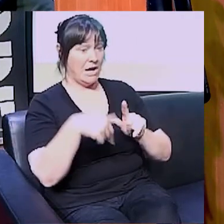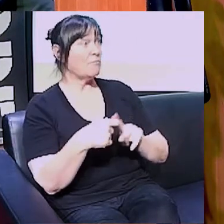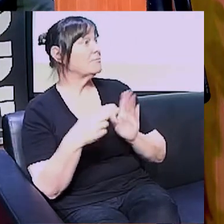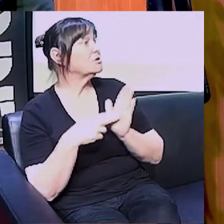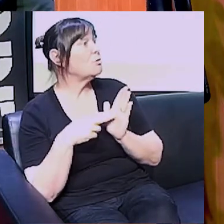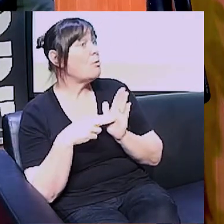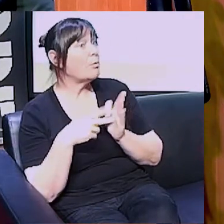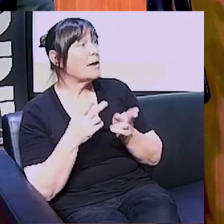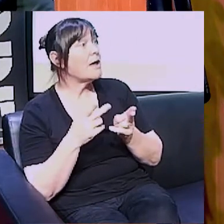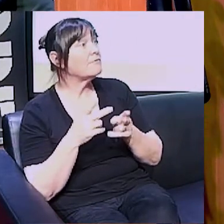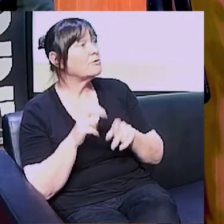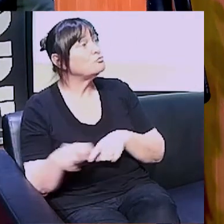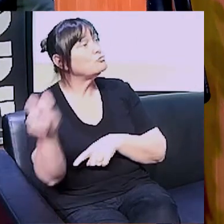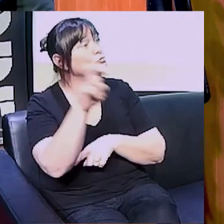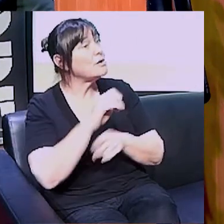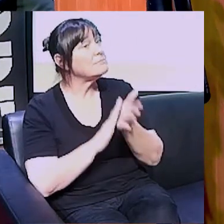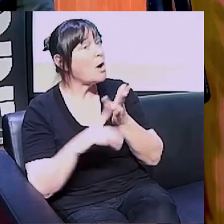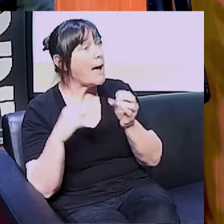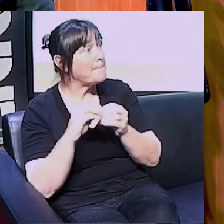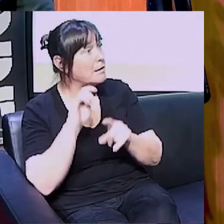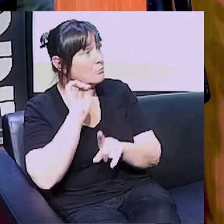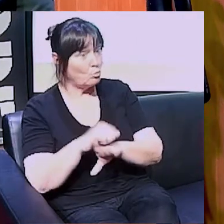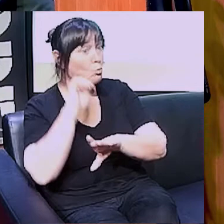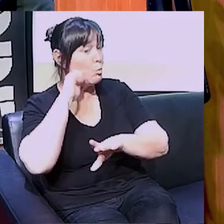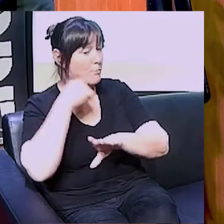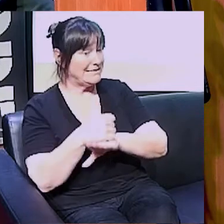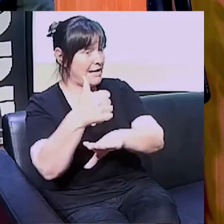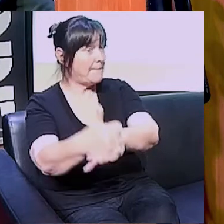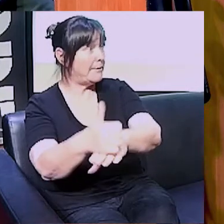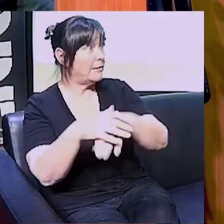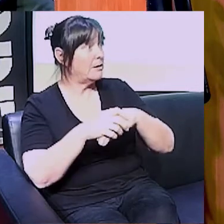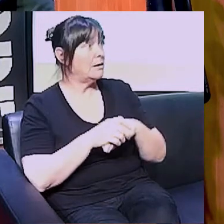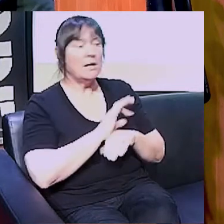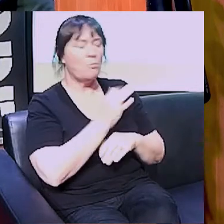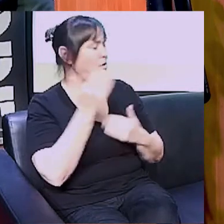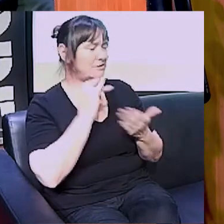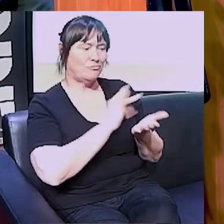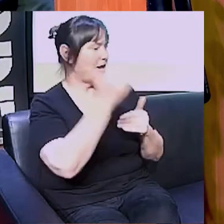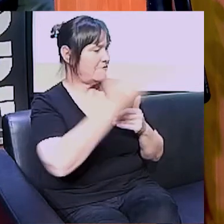There's so many things that the PGF has done. This is a stepping stone. No, it's not going to come to a halt.